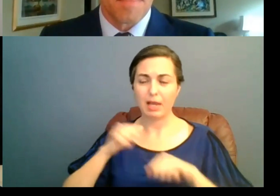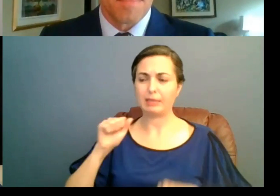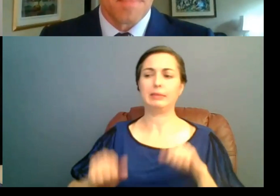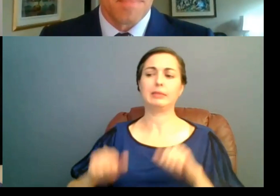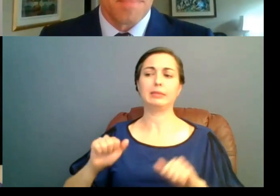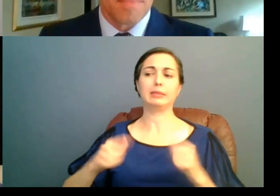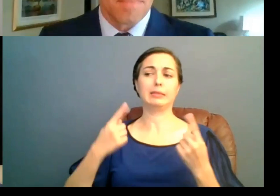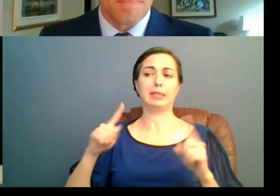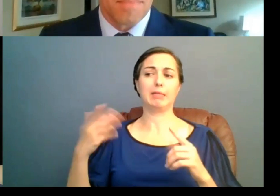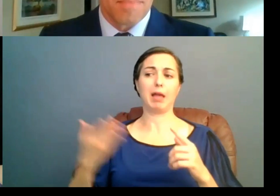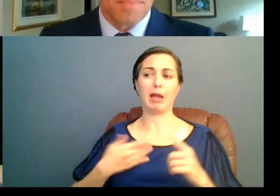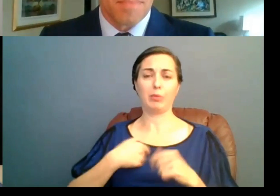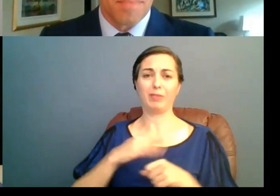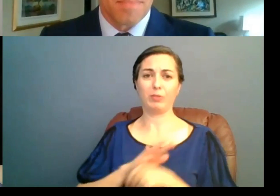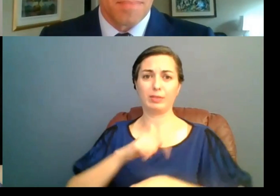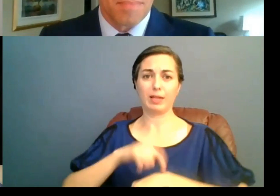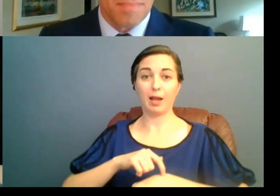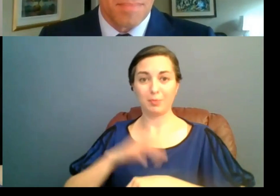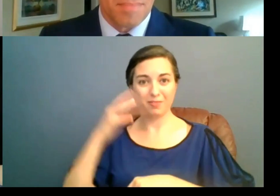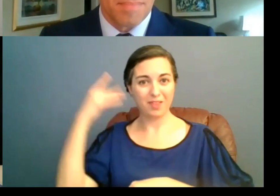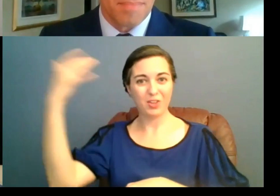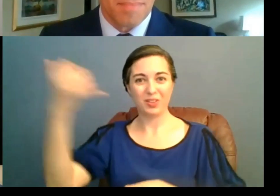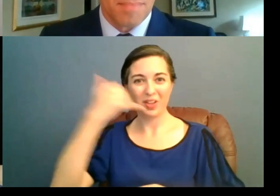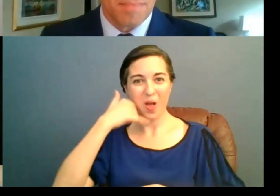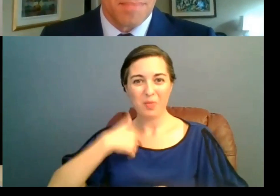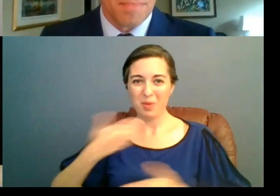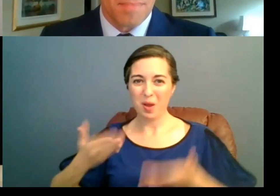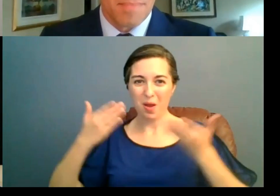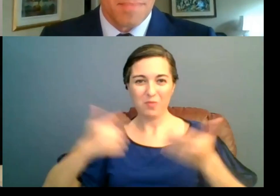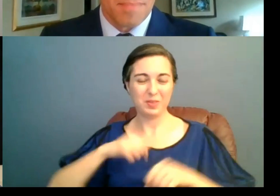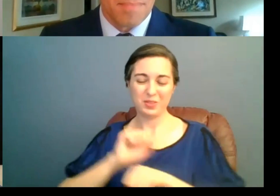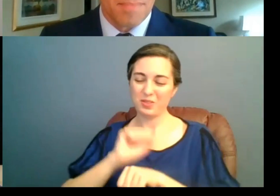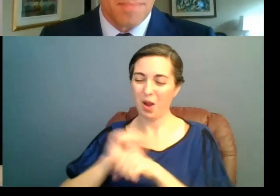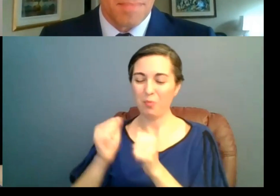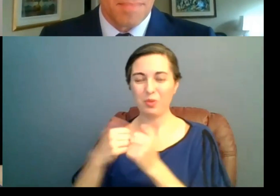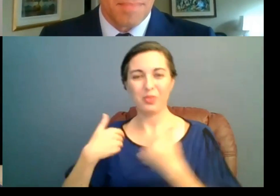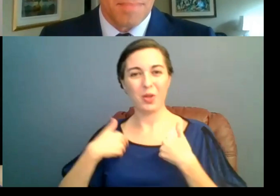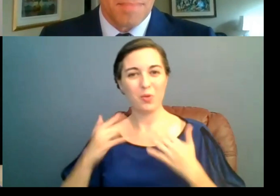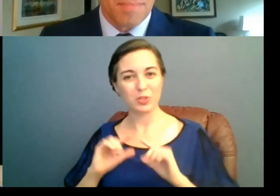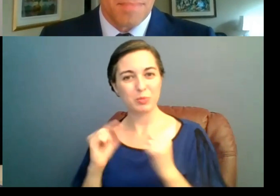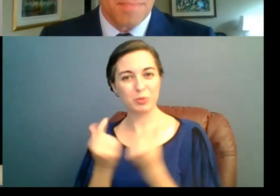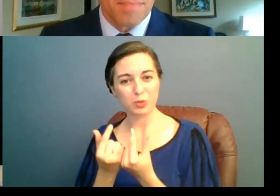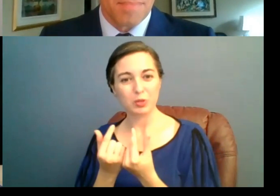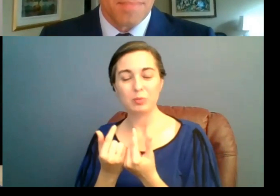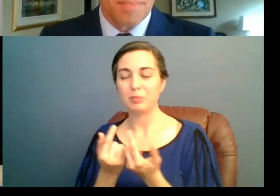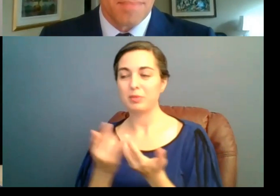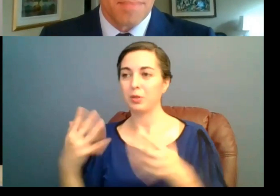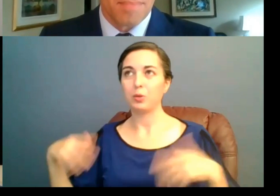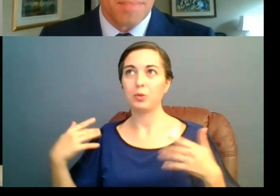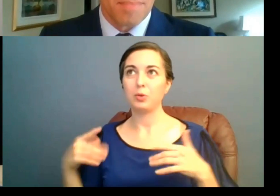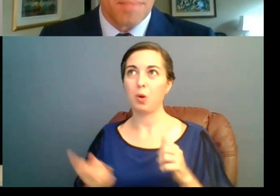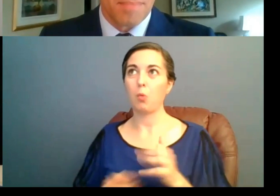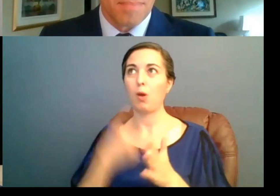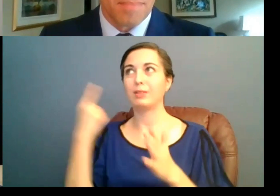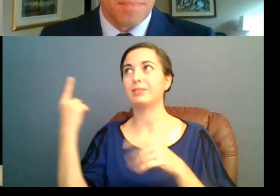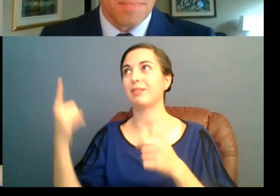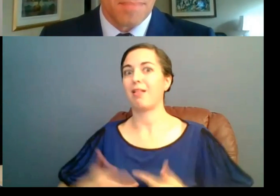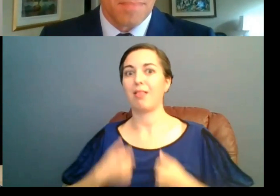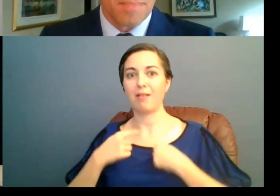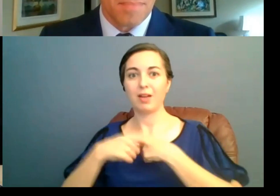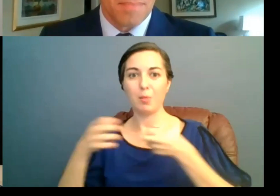going to get it. Eventually, I got the call that I got the job with the ownership group, which is a once-in-a-lifetime opportunity, and I got really